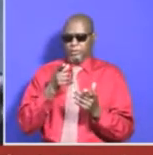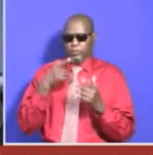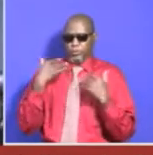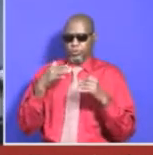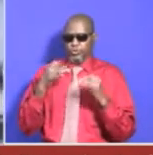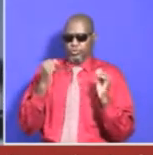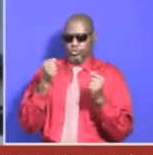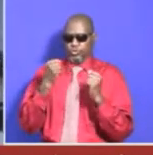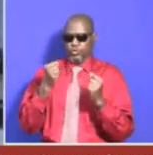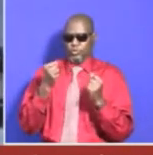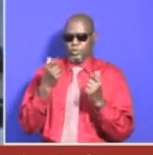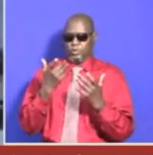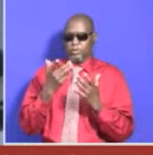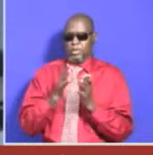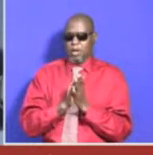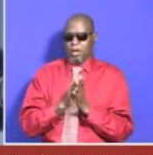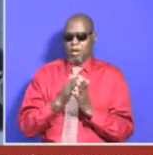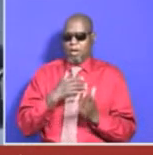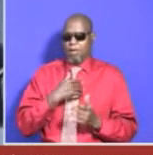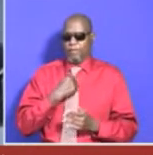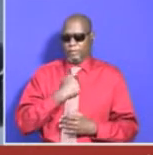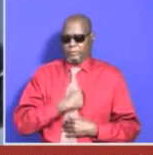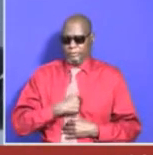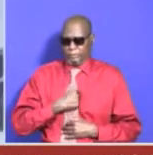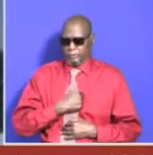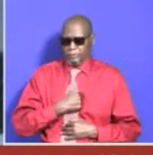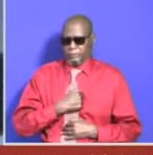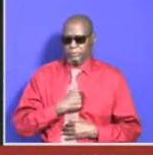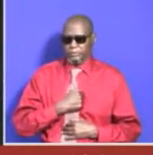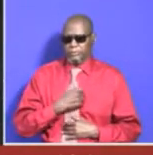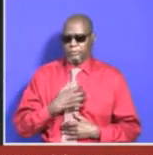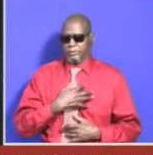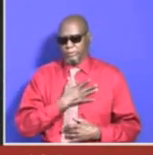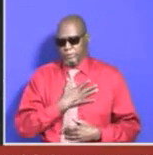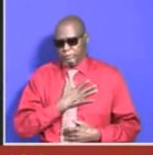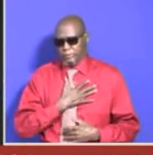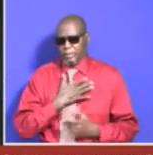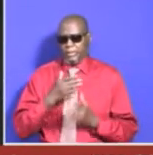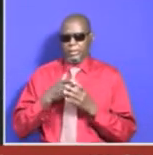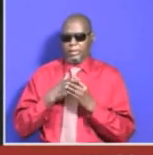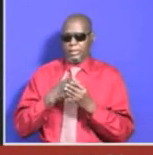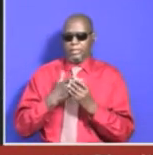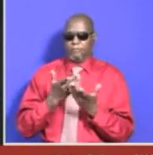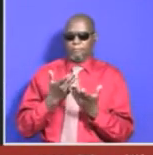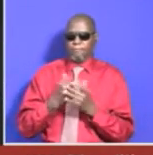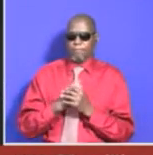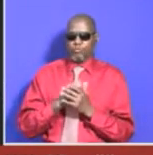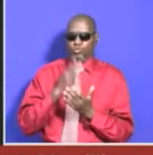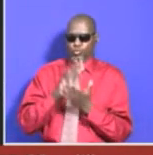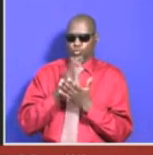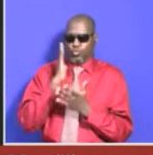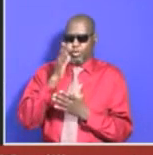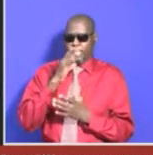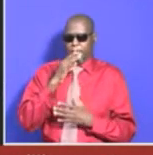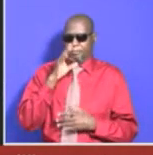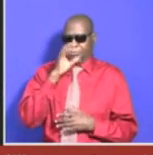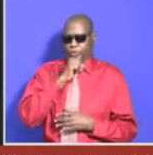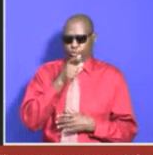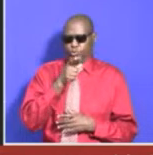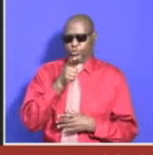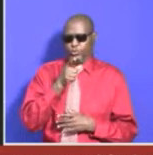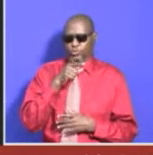and empathetic leader who bore other people's burdens. Appreciate and will truly miss you. You've worked with us,